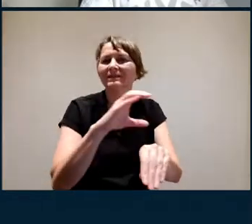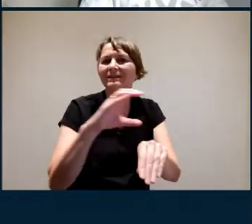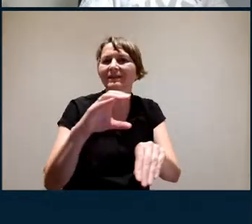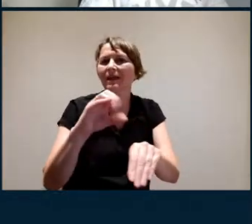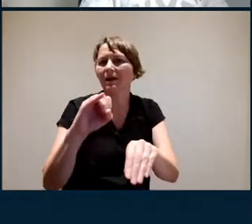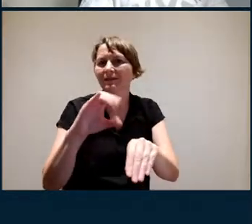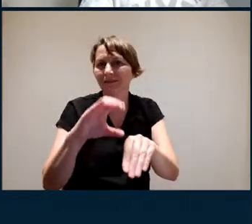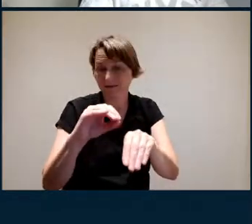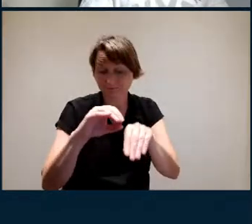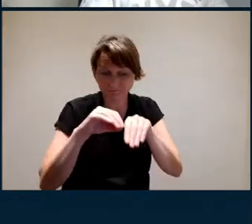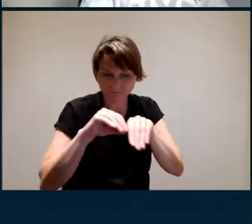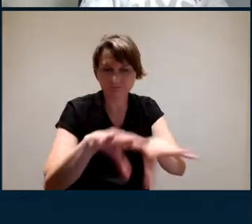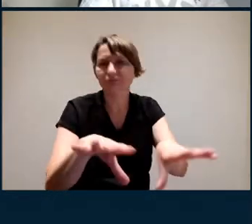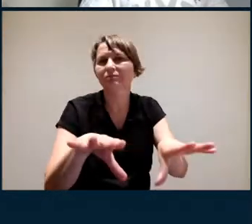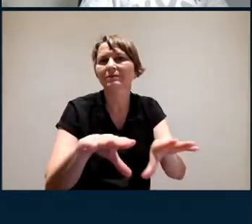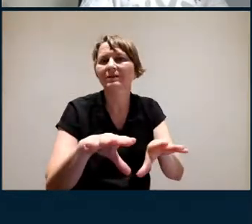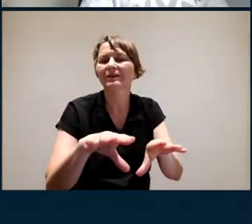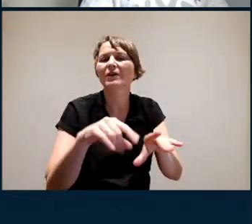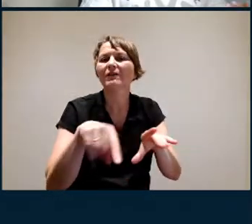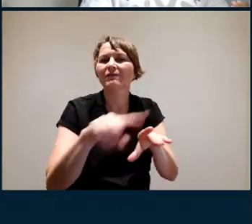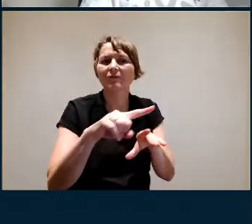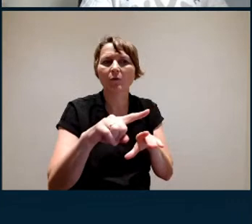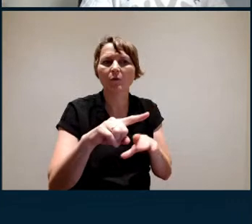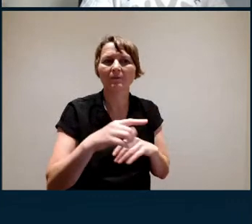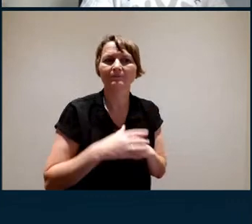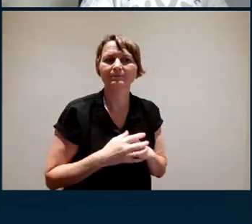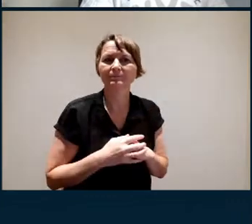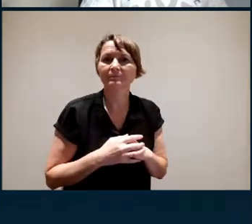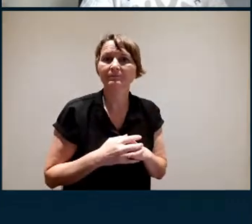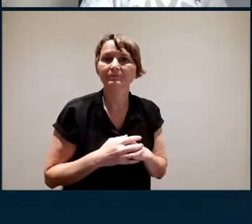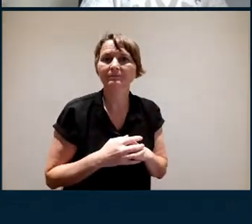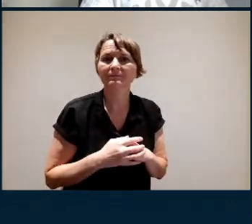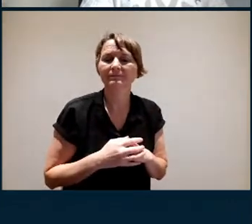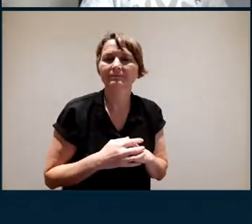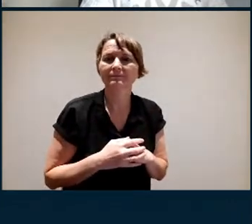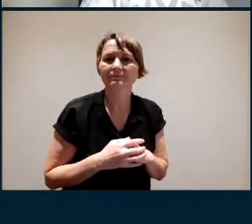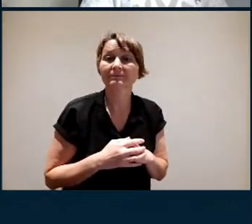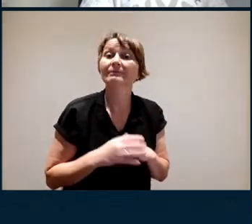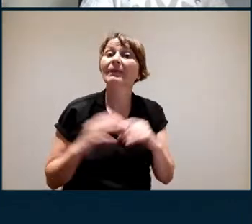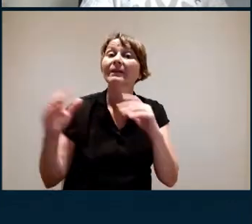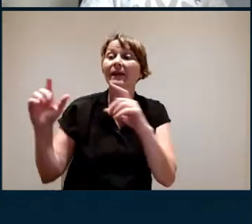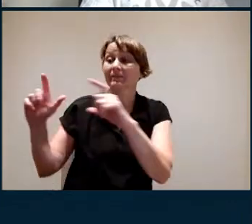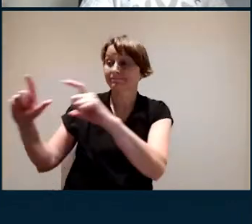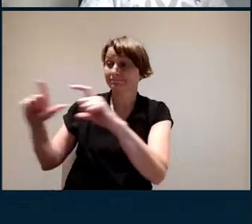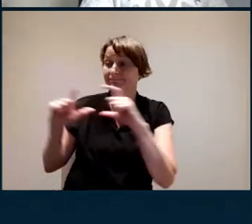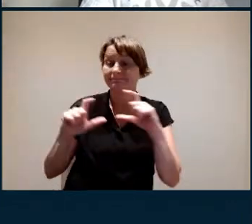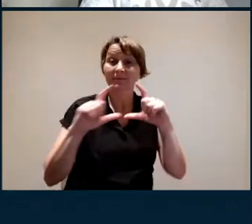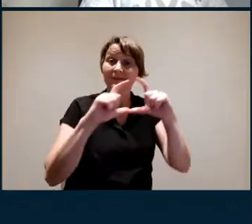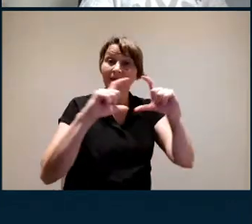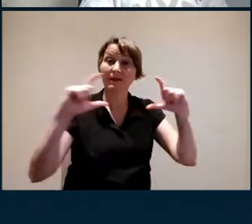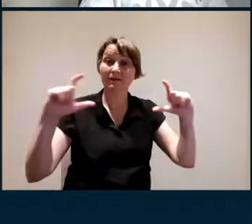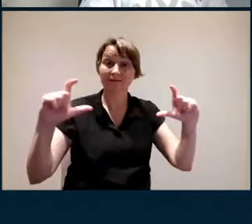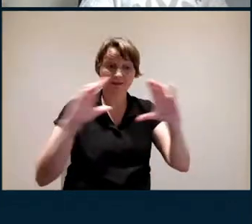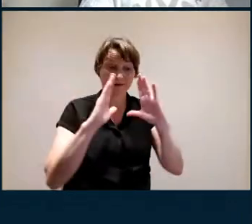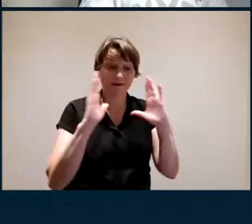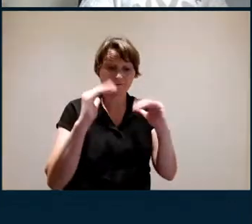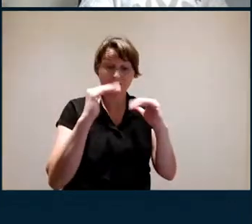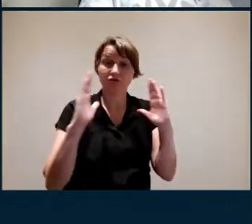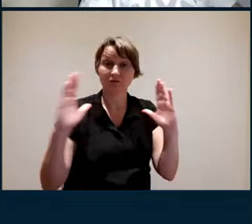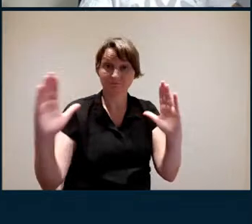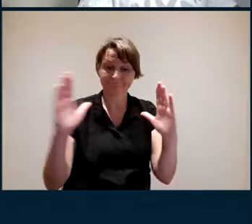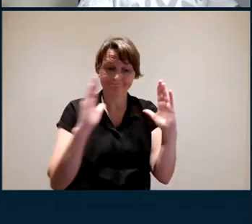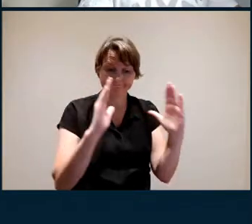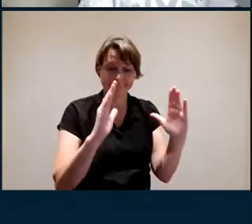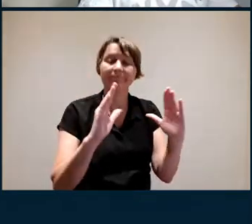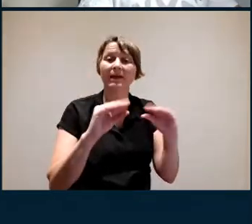it, I'm getting the details, the definition from my Git, and I deploy the logic app. So I go